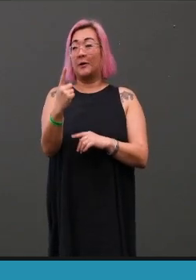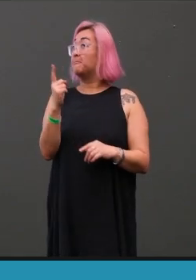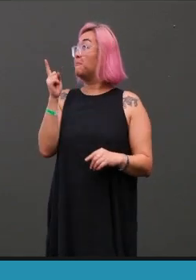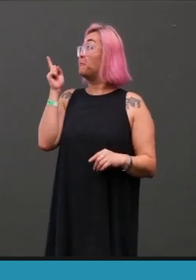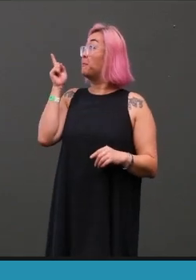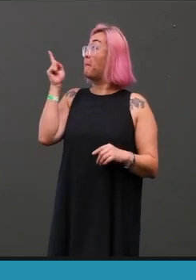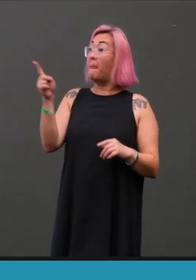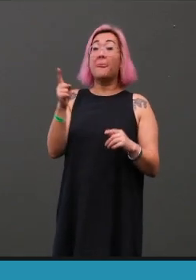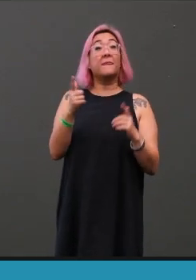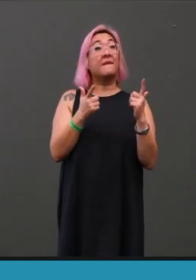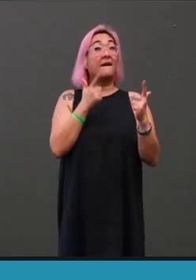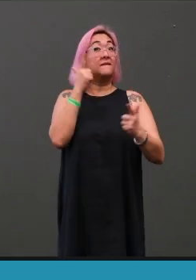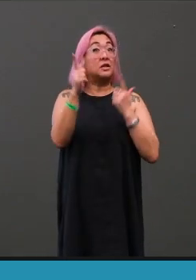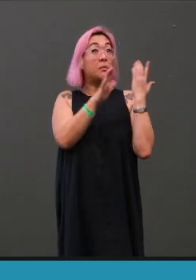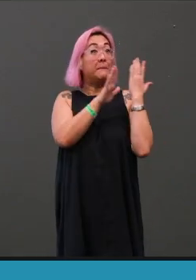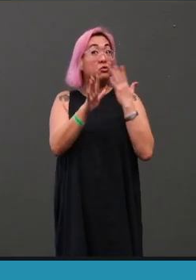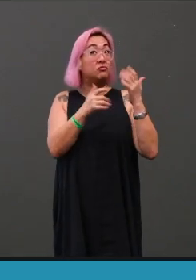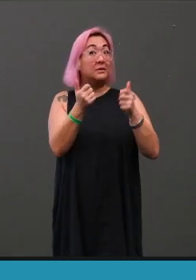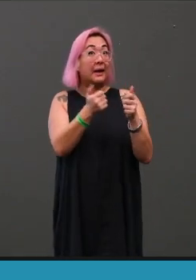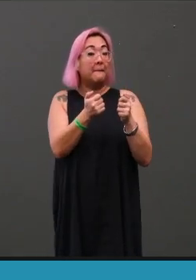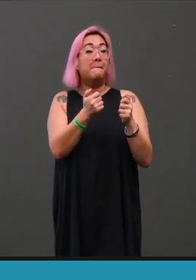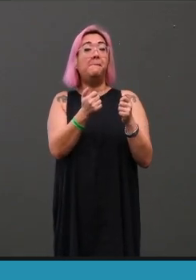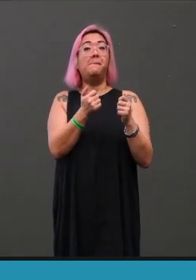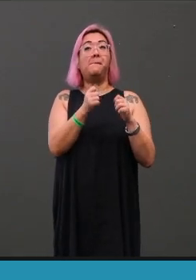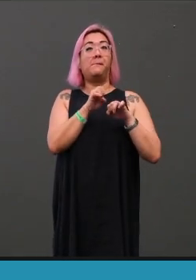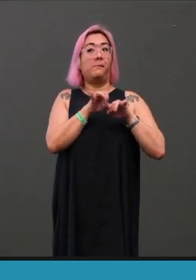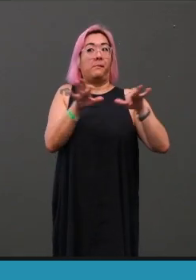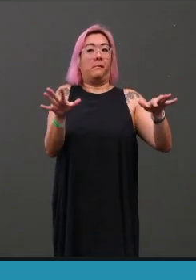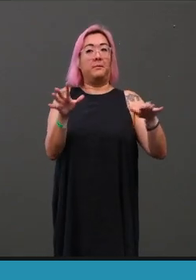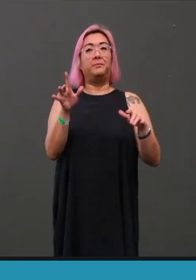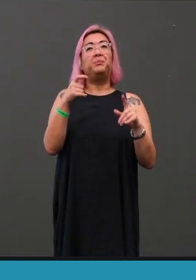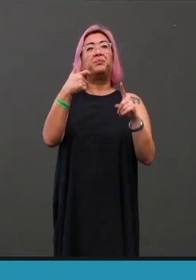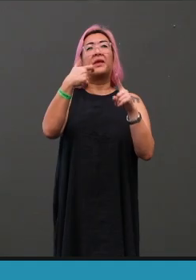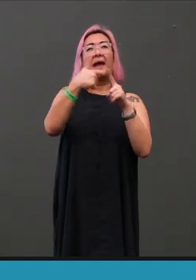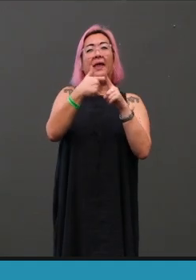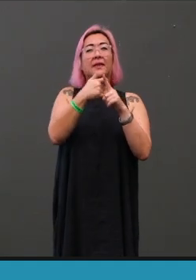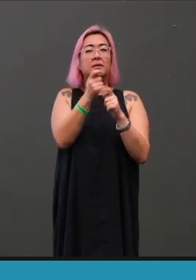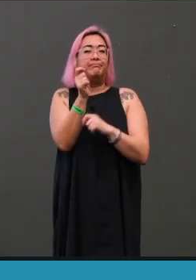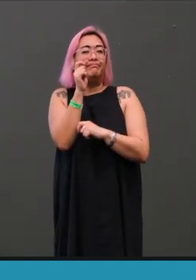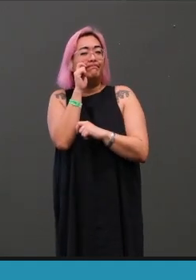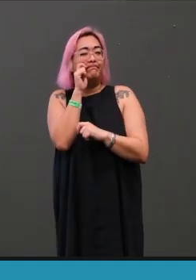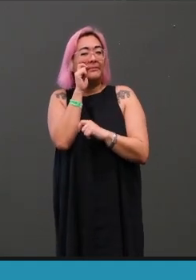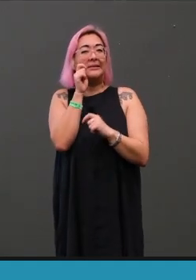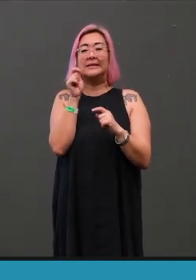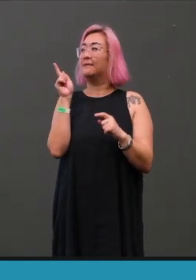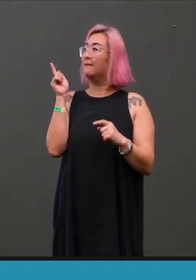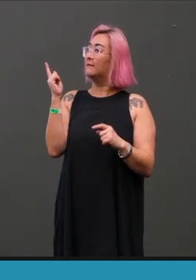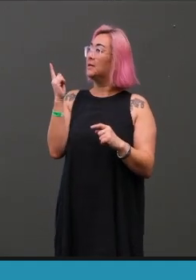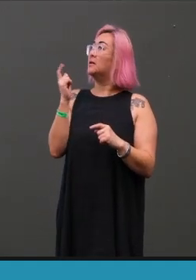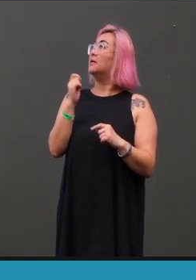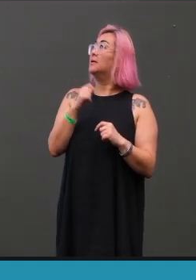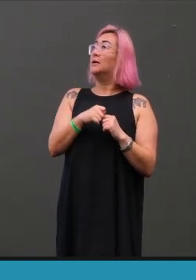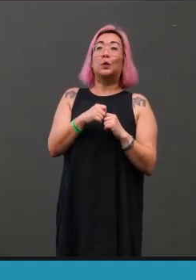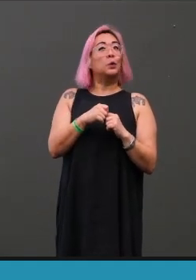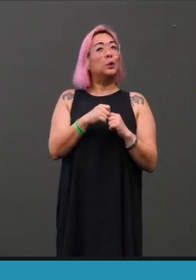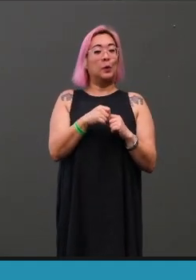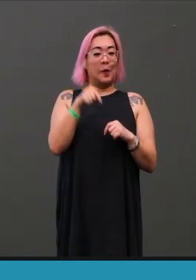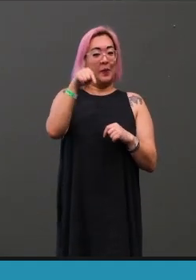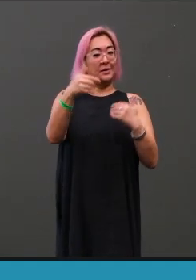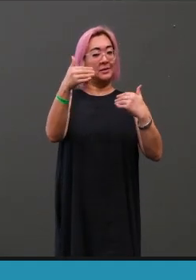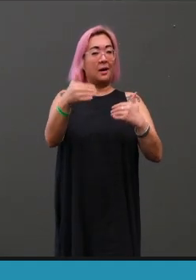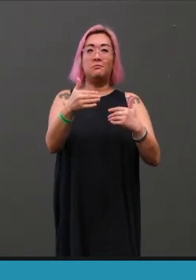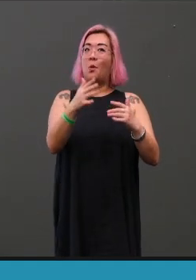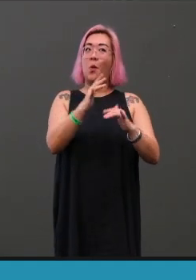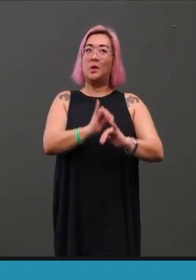of this year. We replace Kathy as a downright private eye that will embark on her most serious, dangerous case